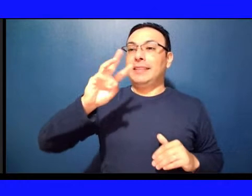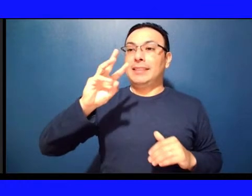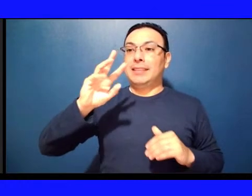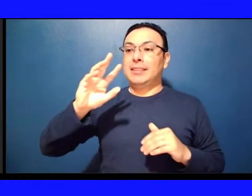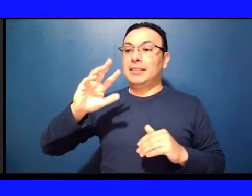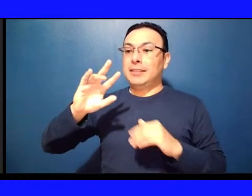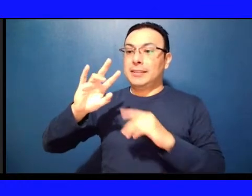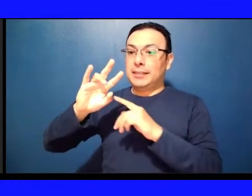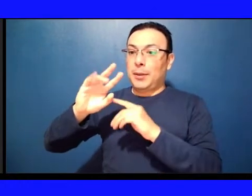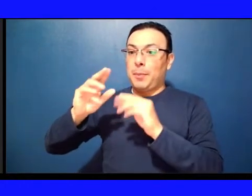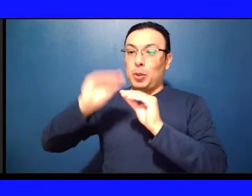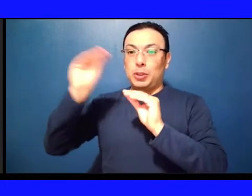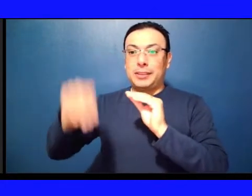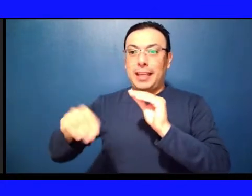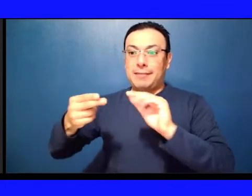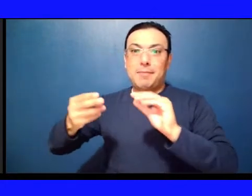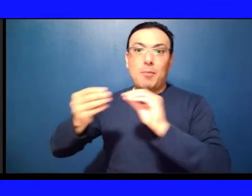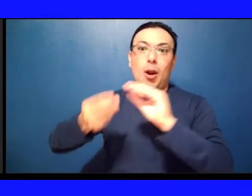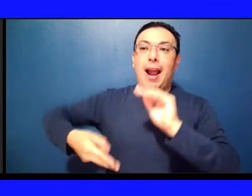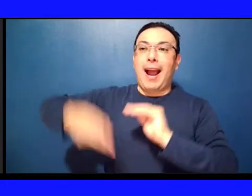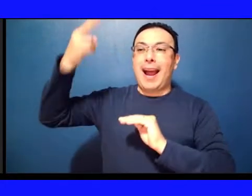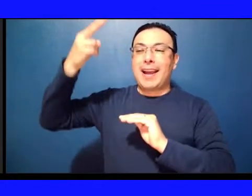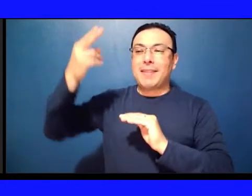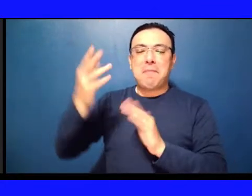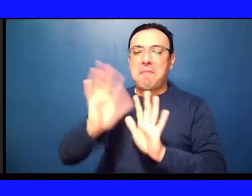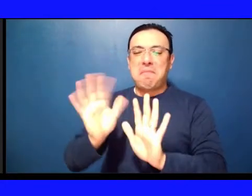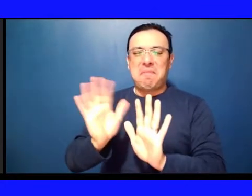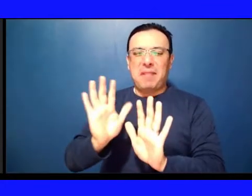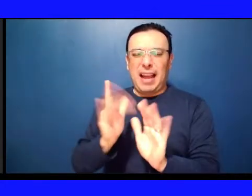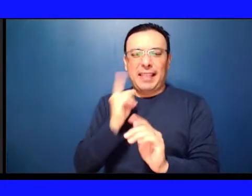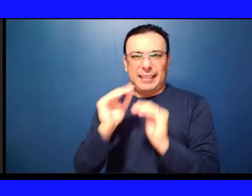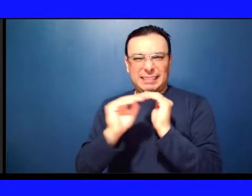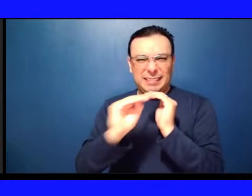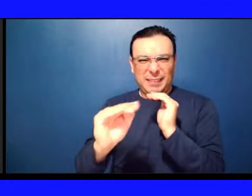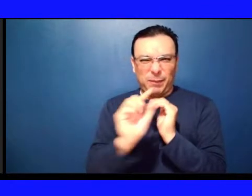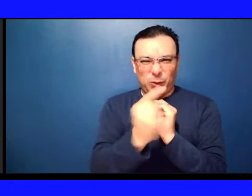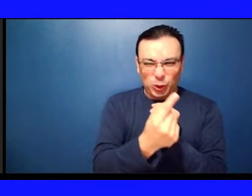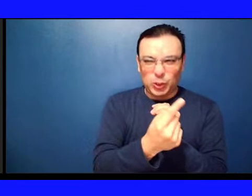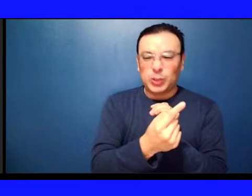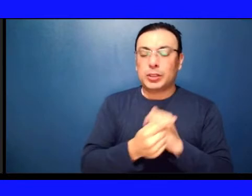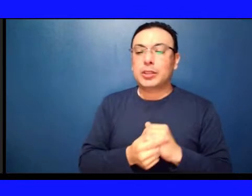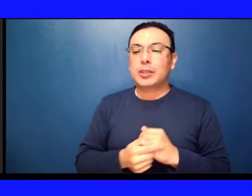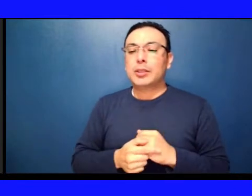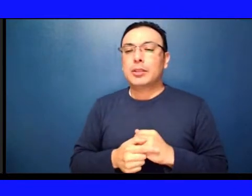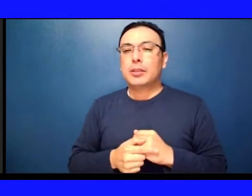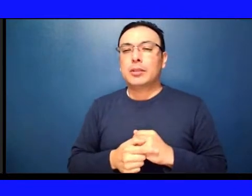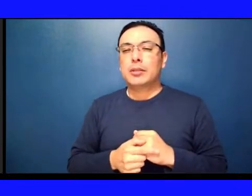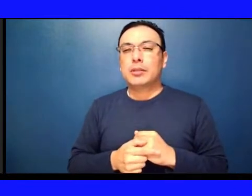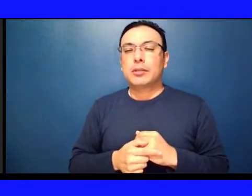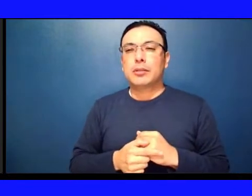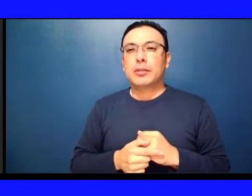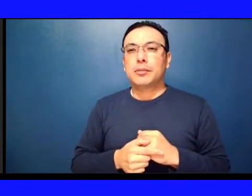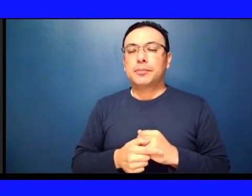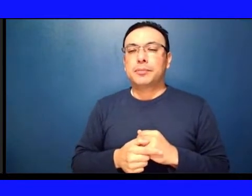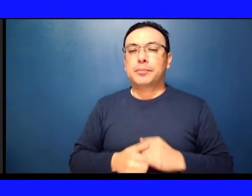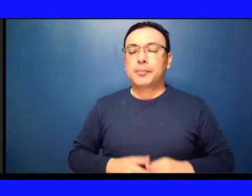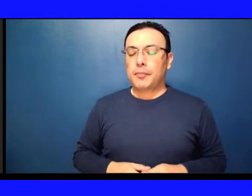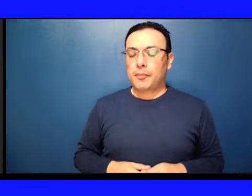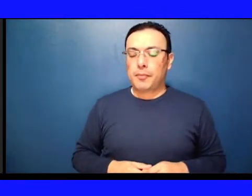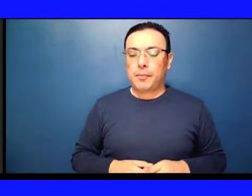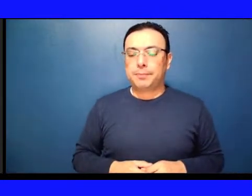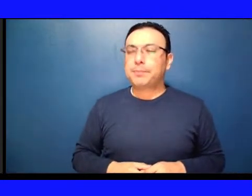Well, we'll see if the trend, it sounds like there's still room for improvement to keep improving that on the outpatient